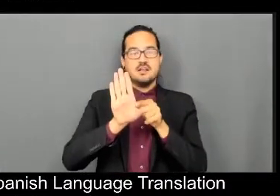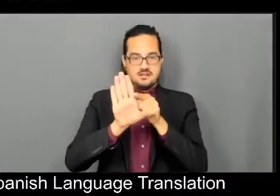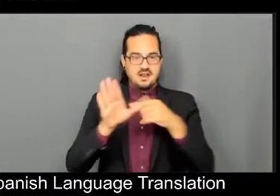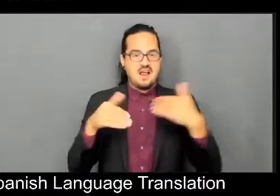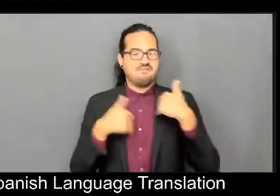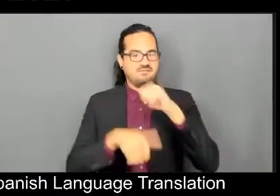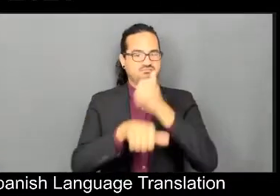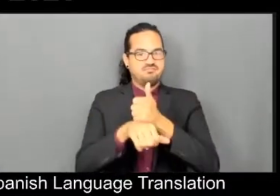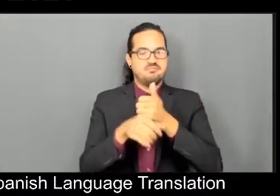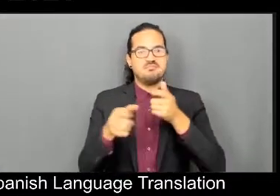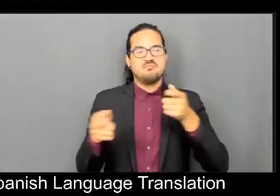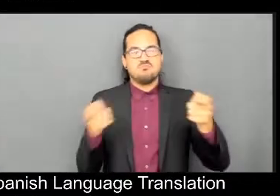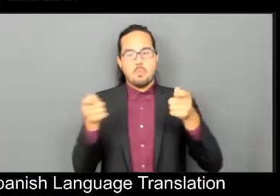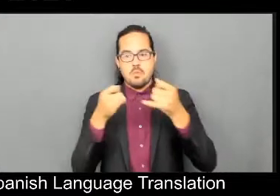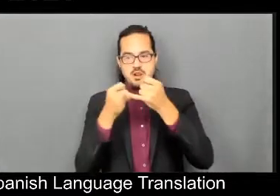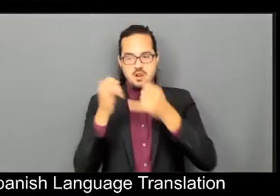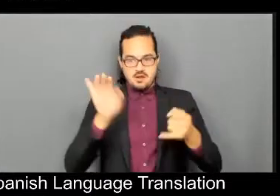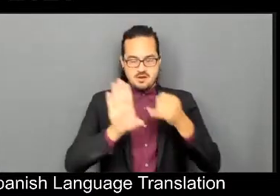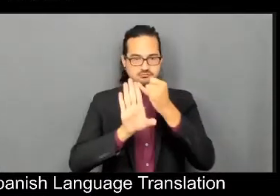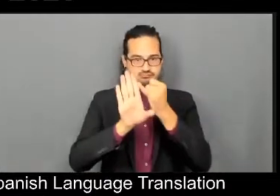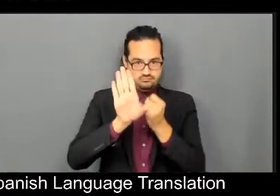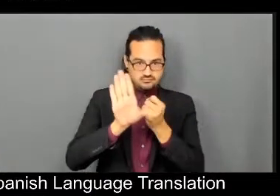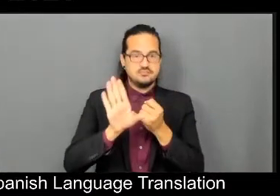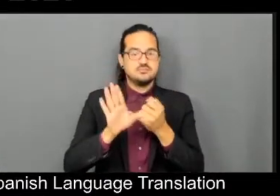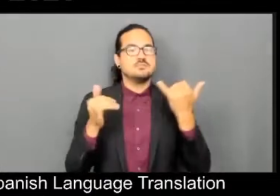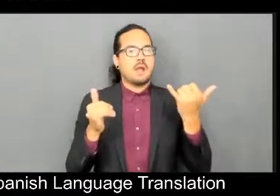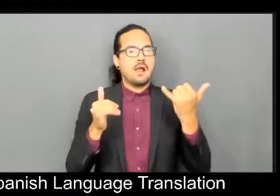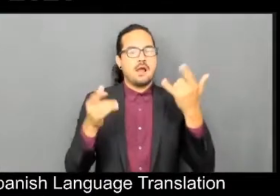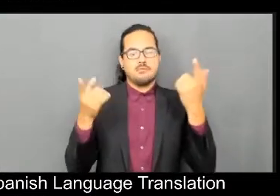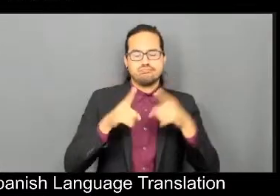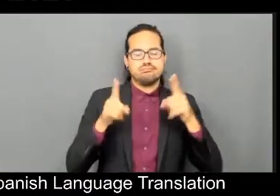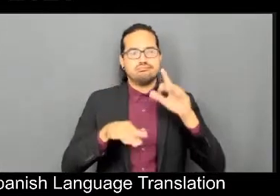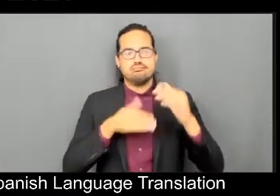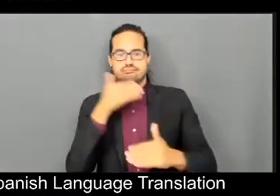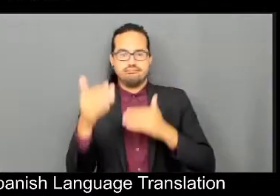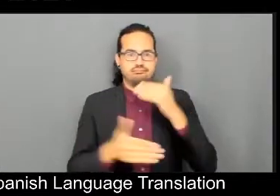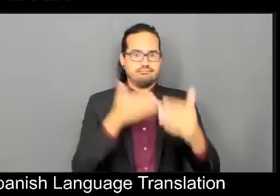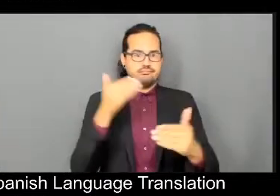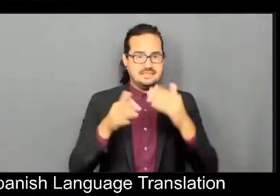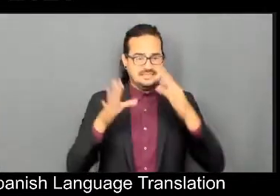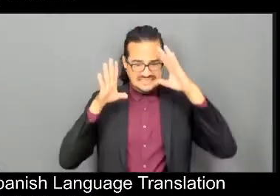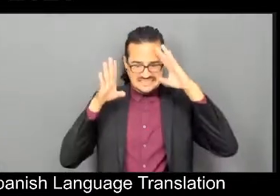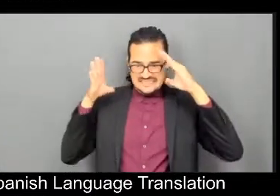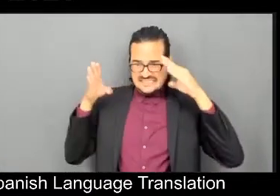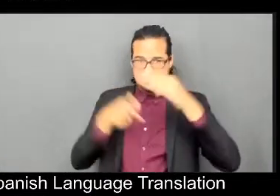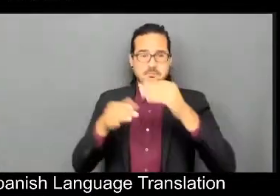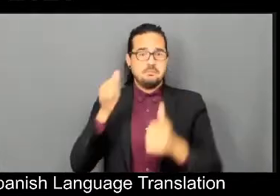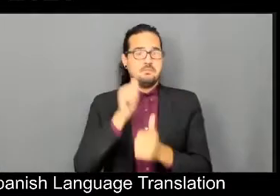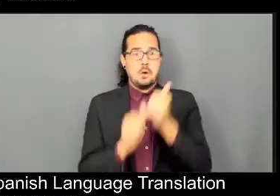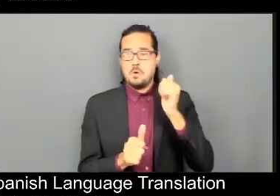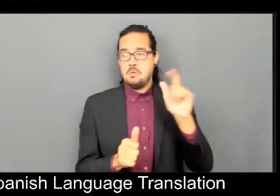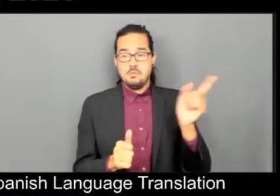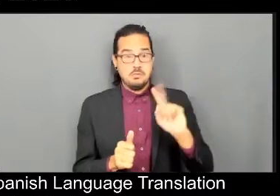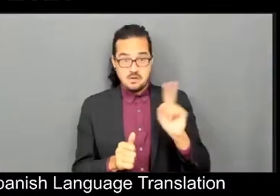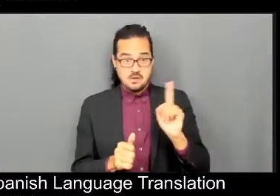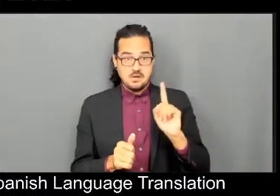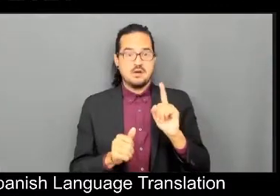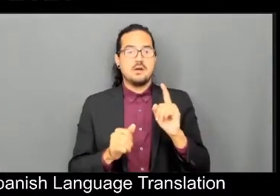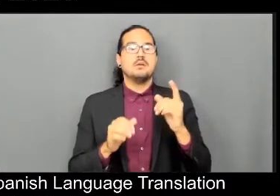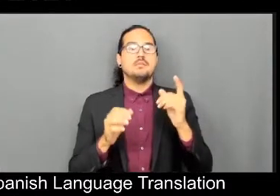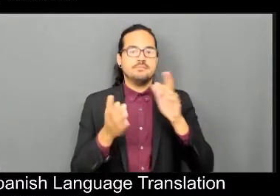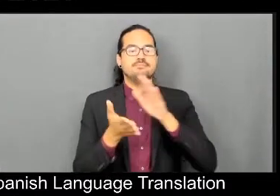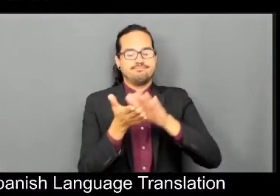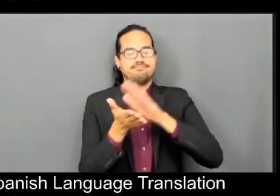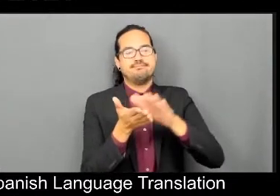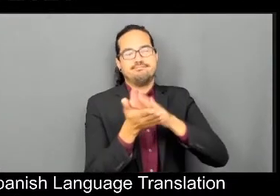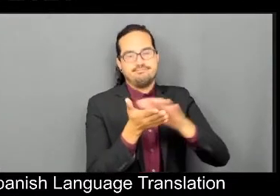Actions going on. One of the actions we're doing the most of on the incident right down is we're doing a lot of mop-up. What